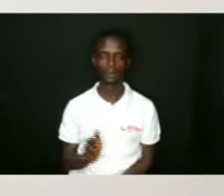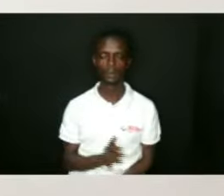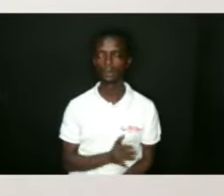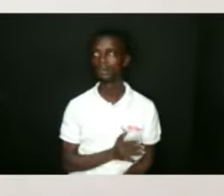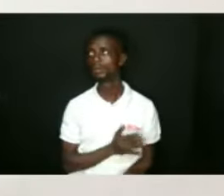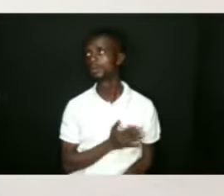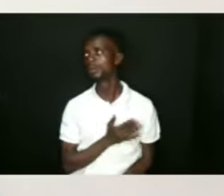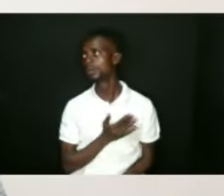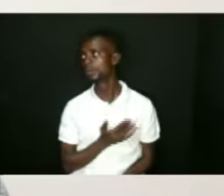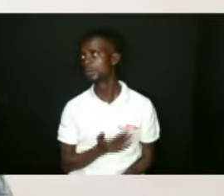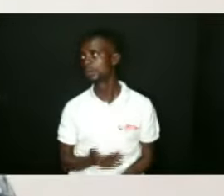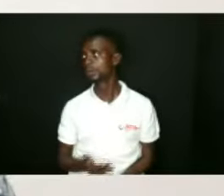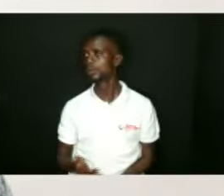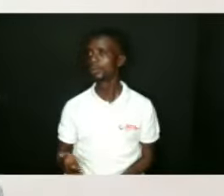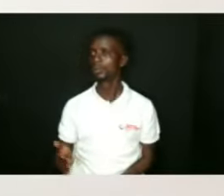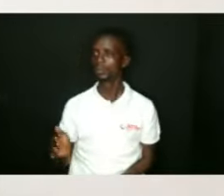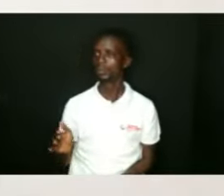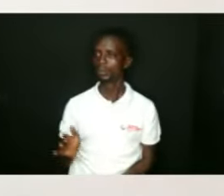miso